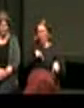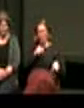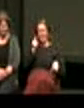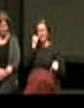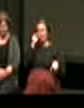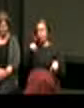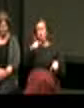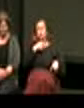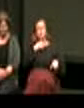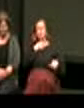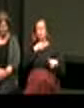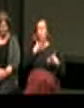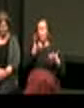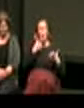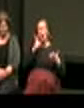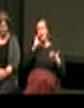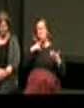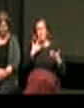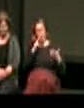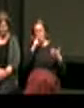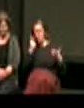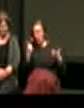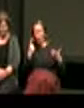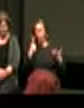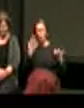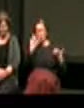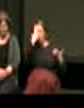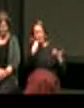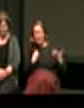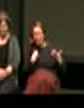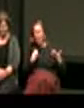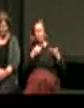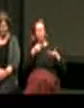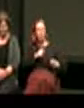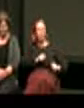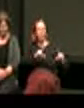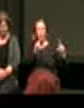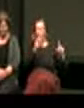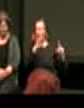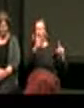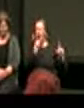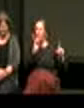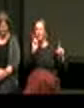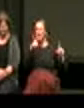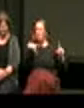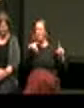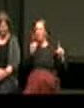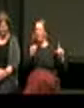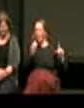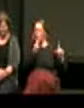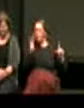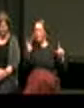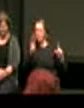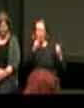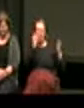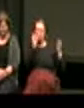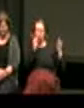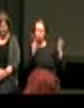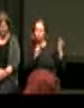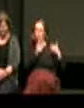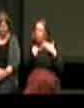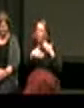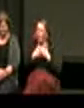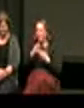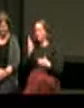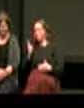to go and bore yourself or read yourself to sleep, go on Ohio EPA's website and look up all of our historic